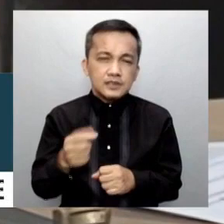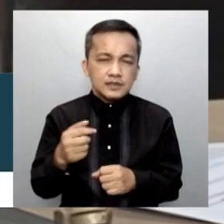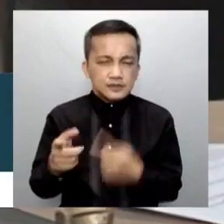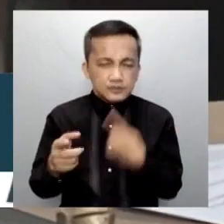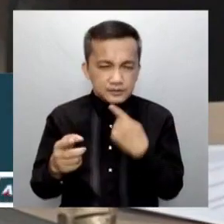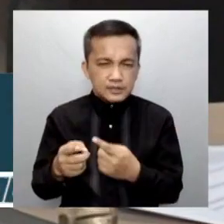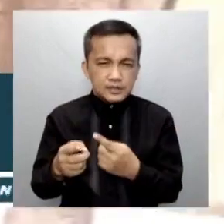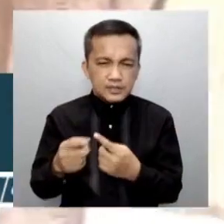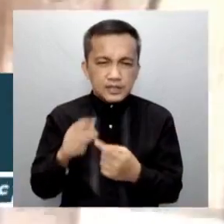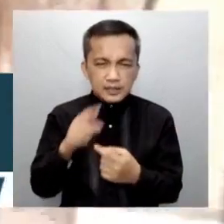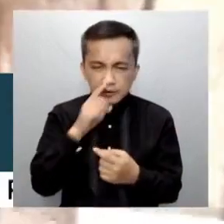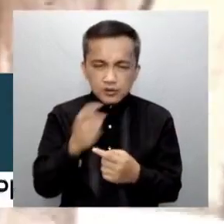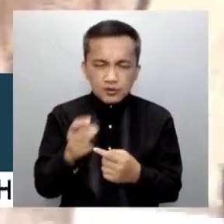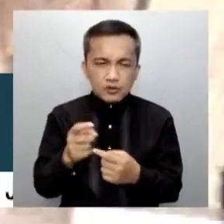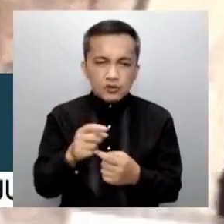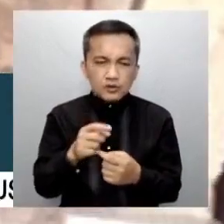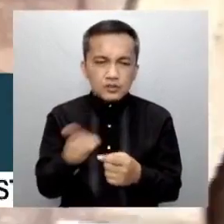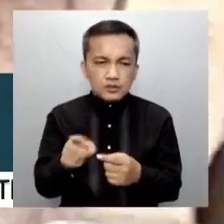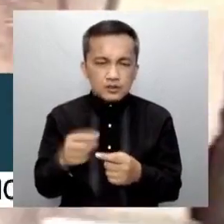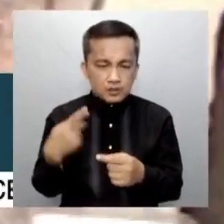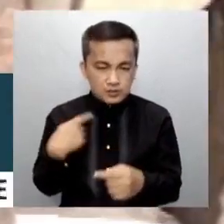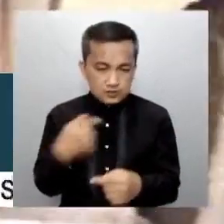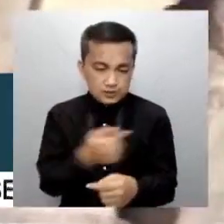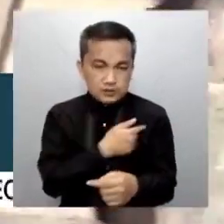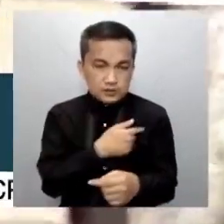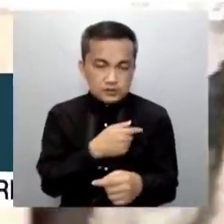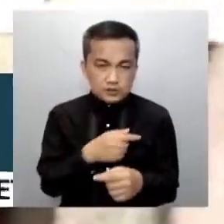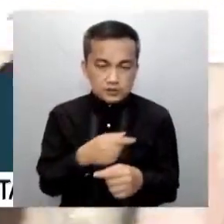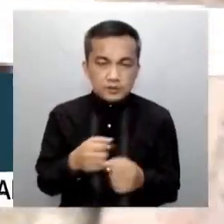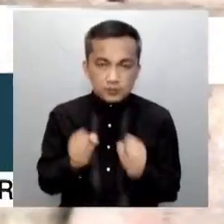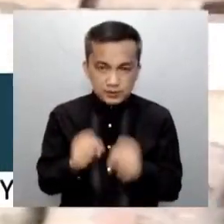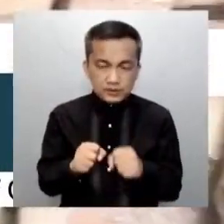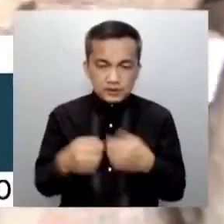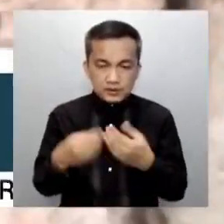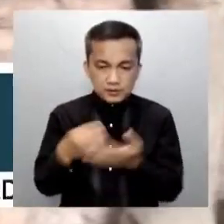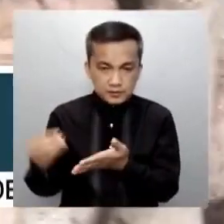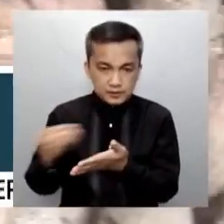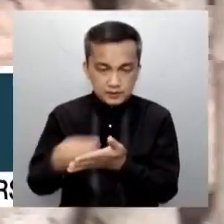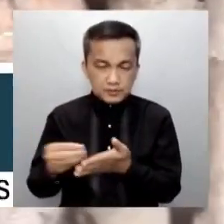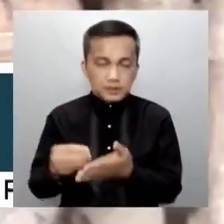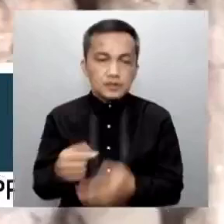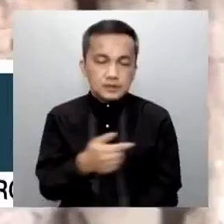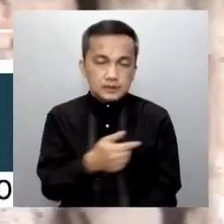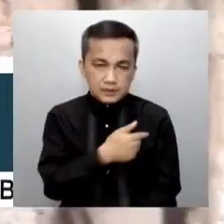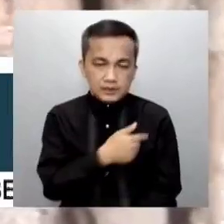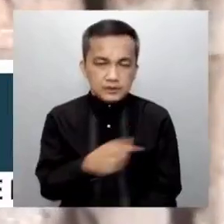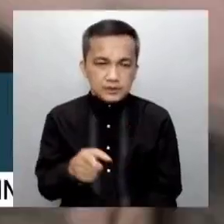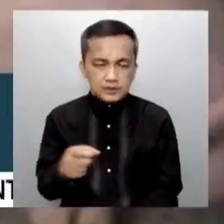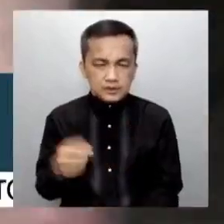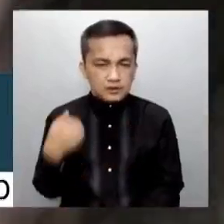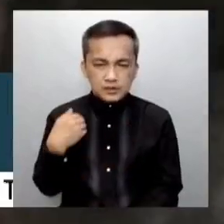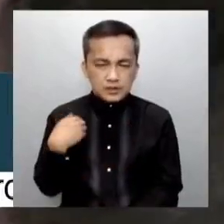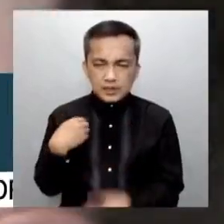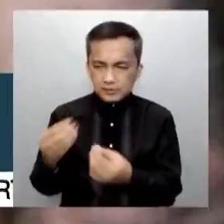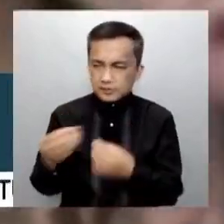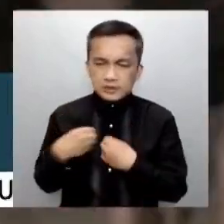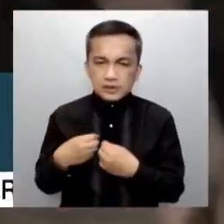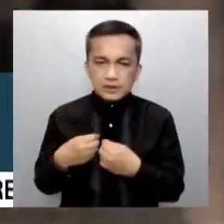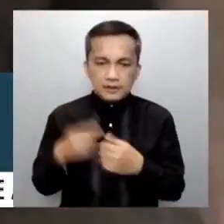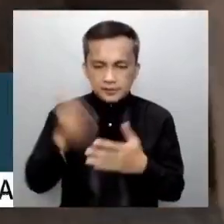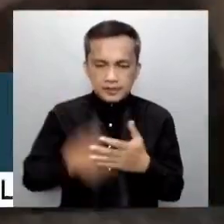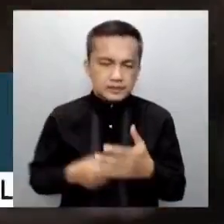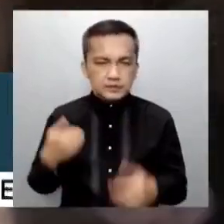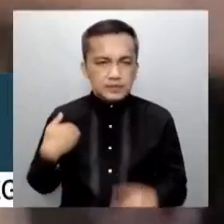population once the vaccine is commercially available. The BAE has not given us a fixed price yet, but the